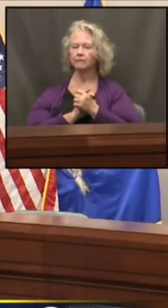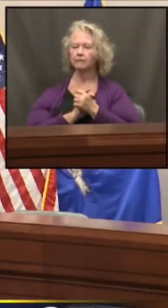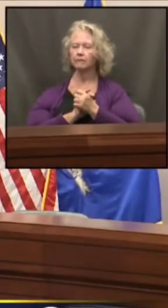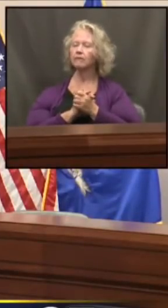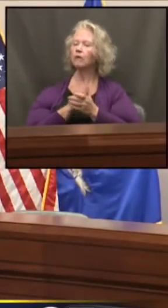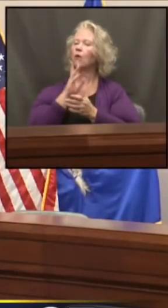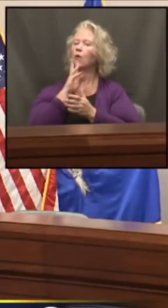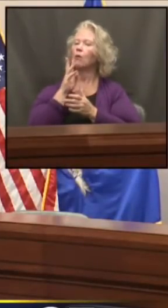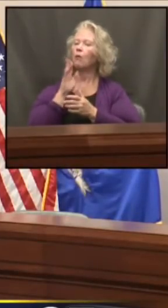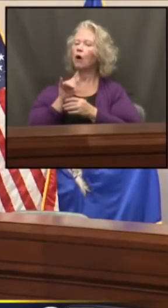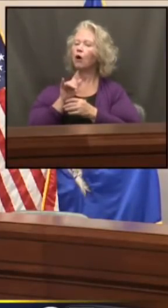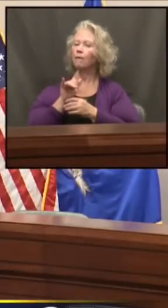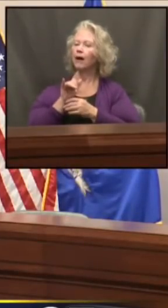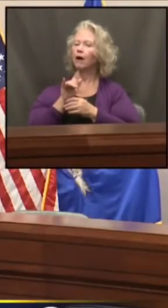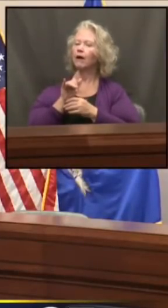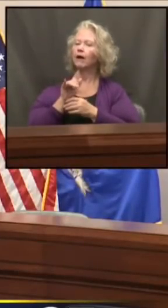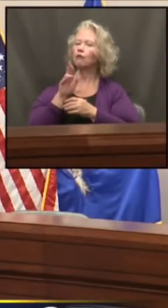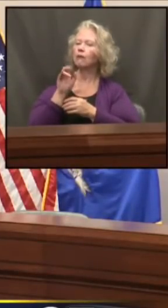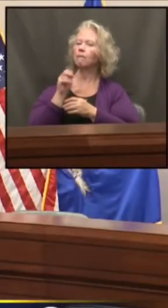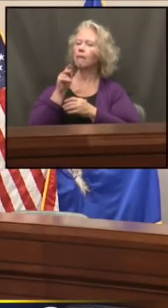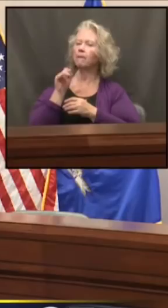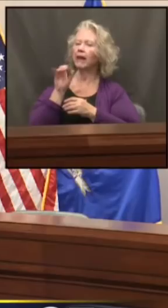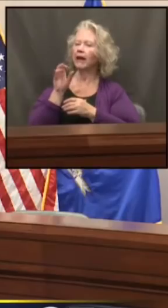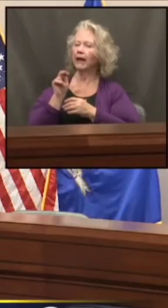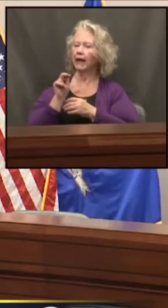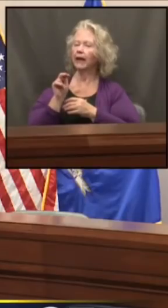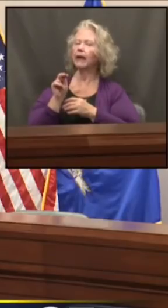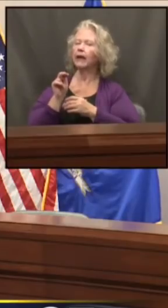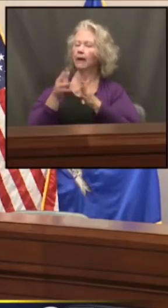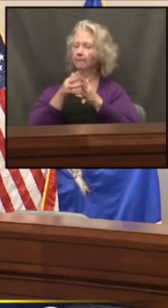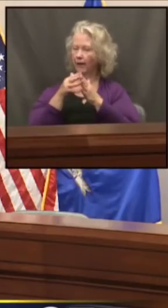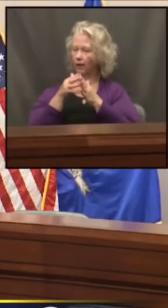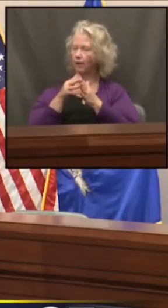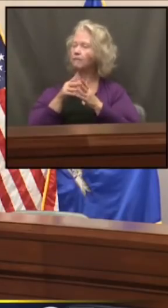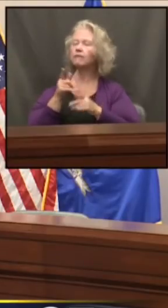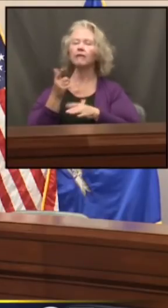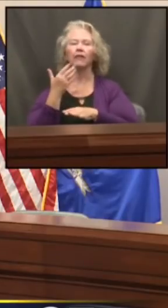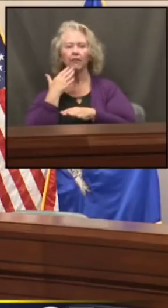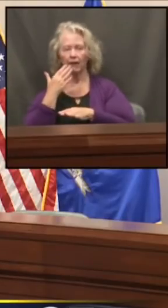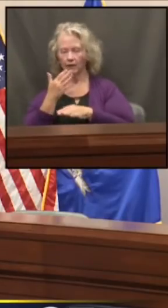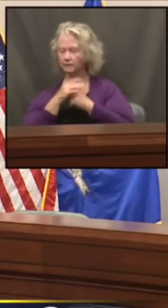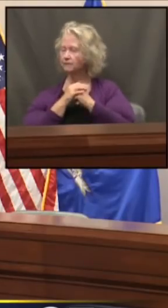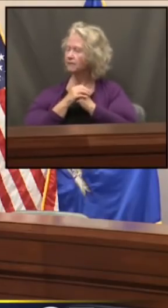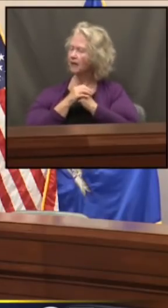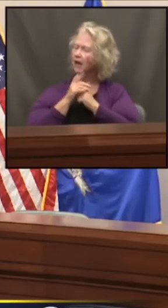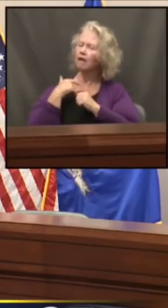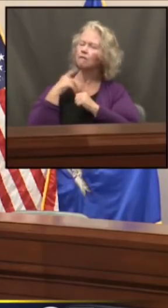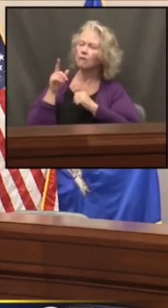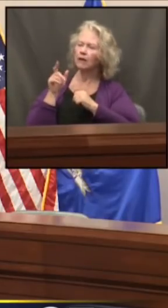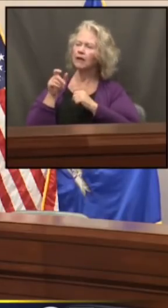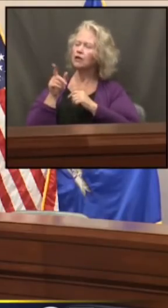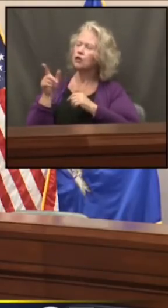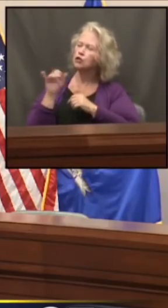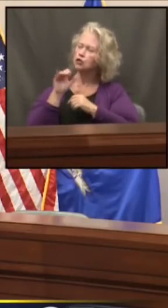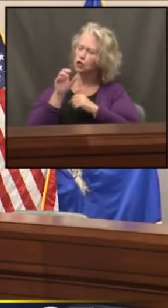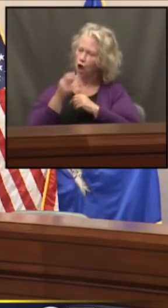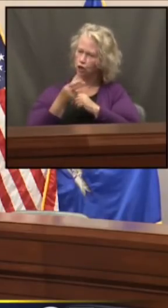The Waterbury Republican American. Thanks very much. Just want to follow up real quick with